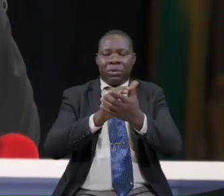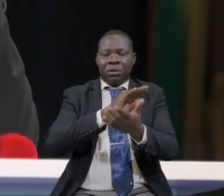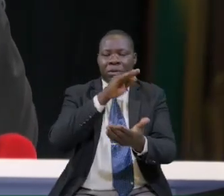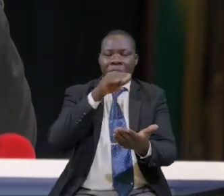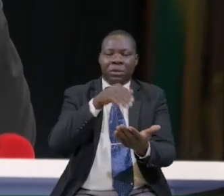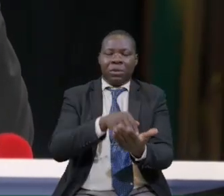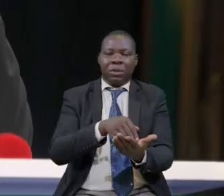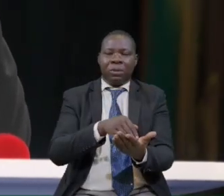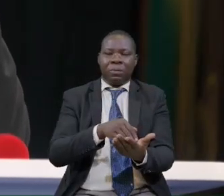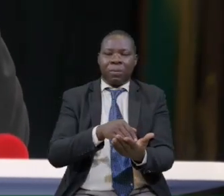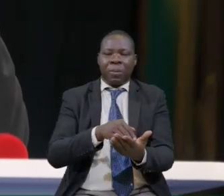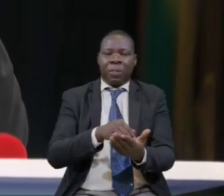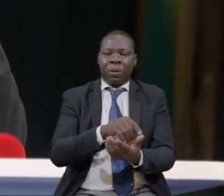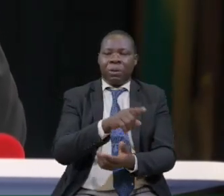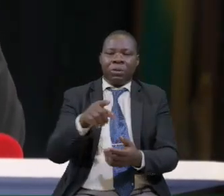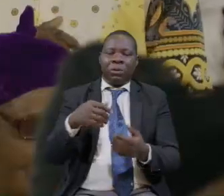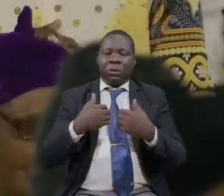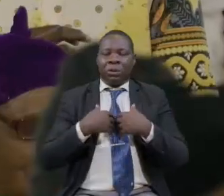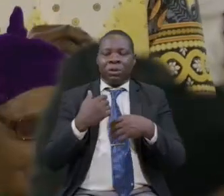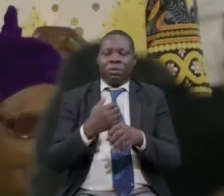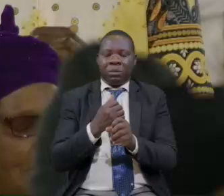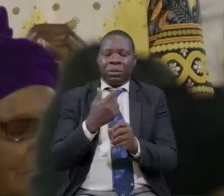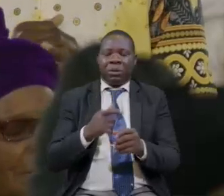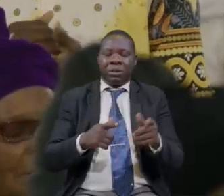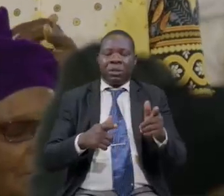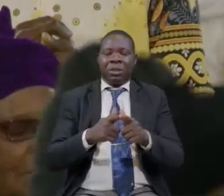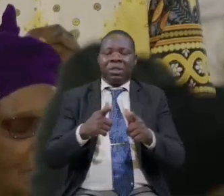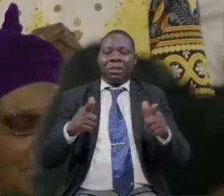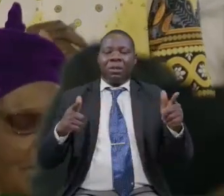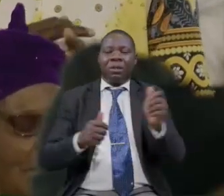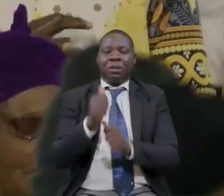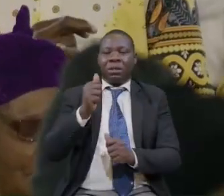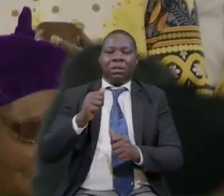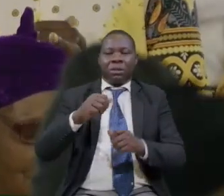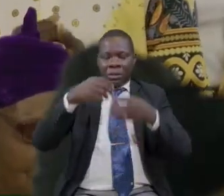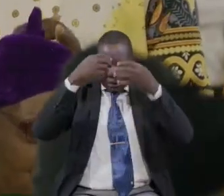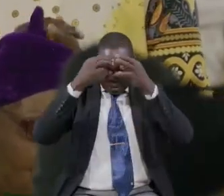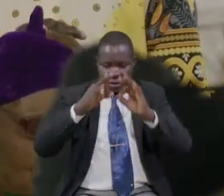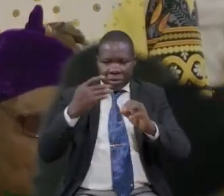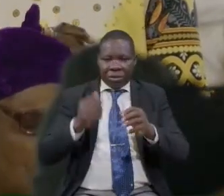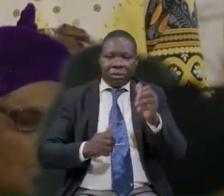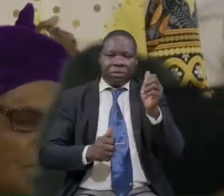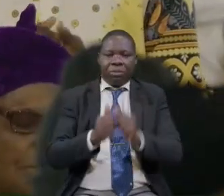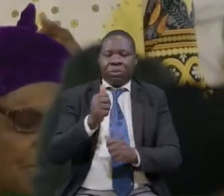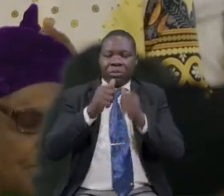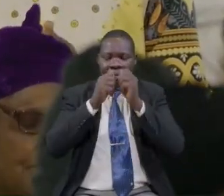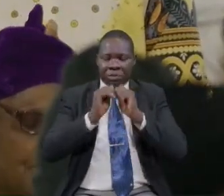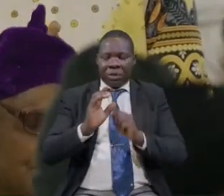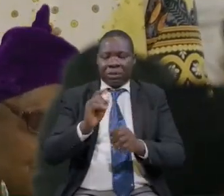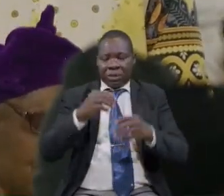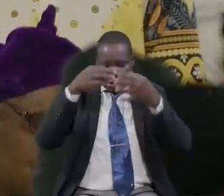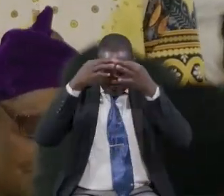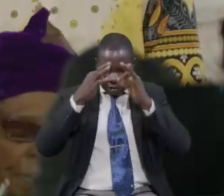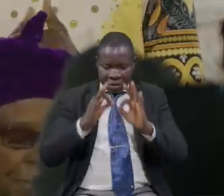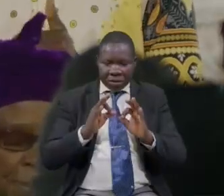You've made the greatest decision, the most blessed decision, the most